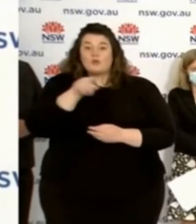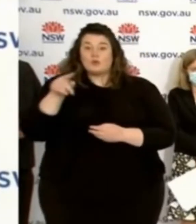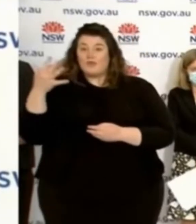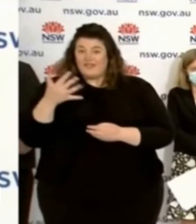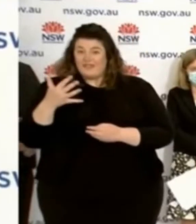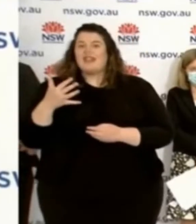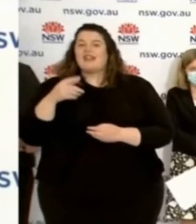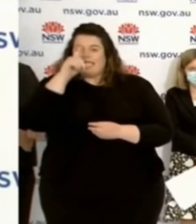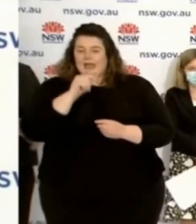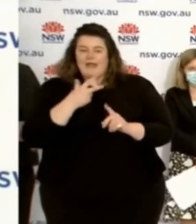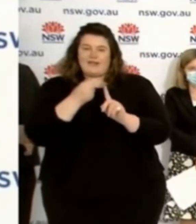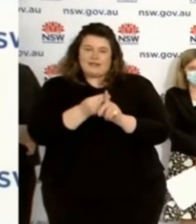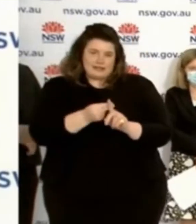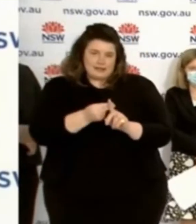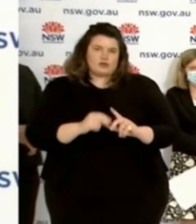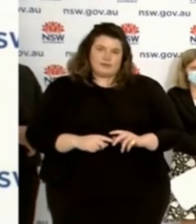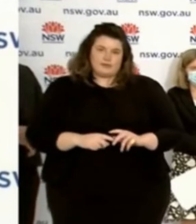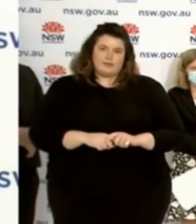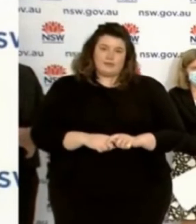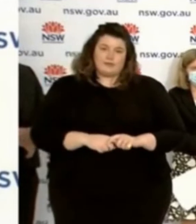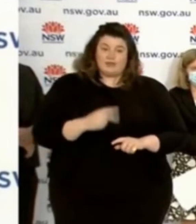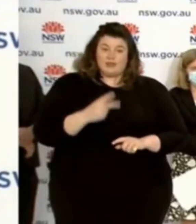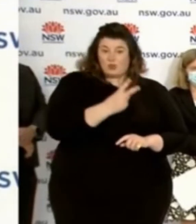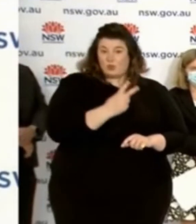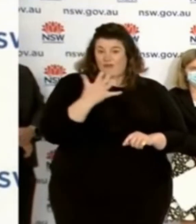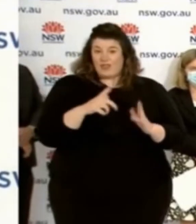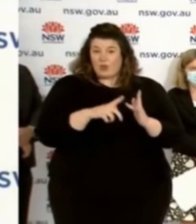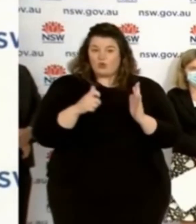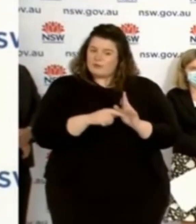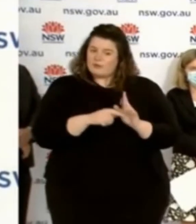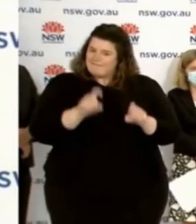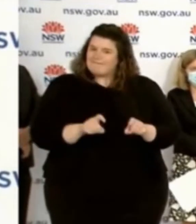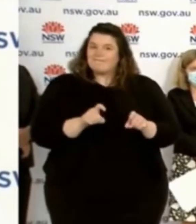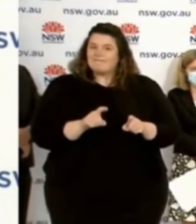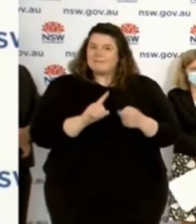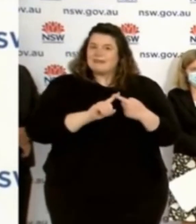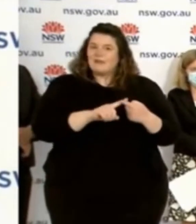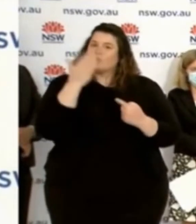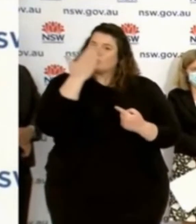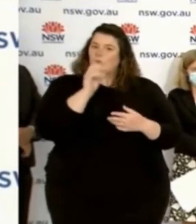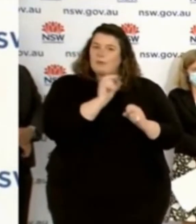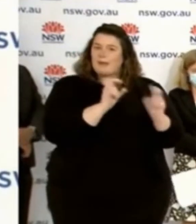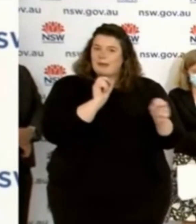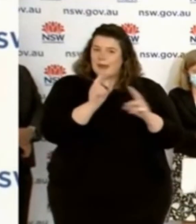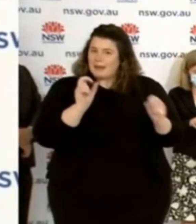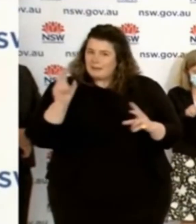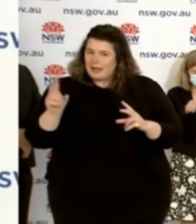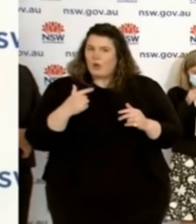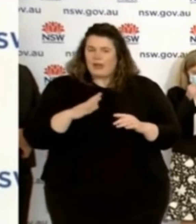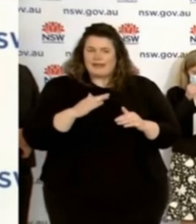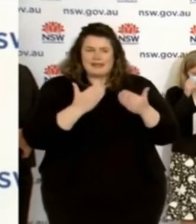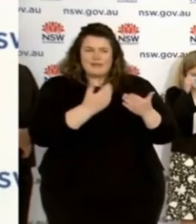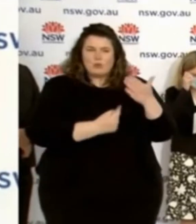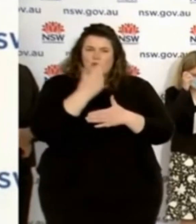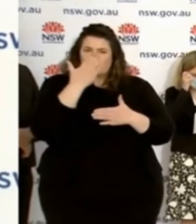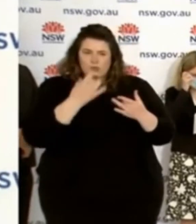point. That's why that 25th of October date is fixed, because we need to provide that certainty and that planning for school